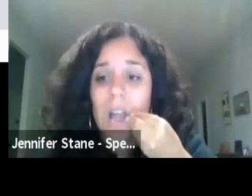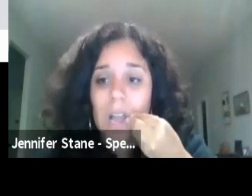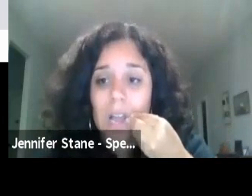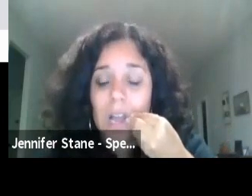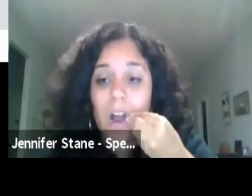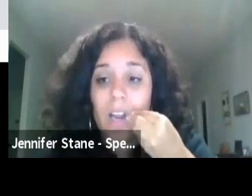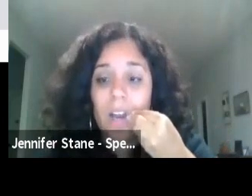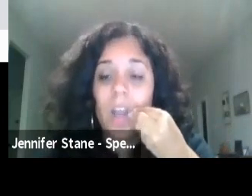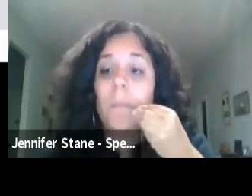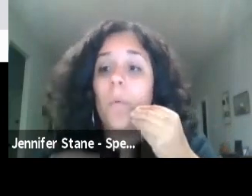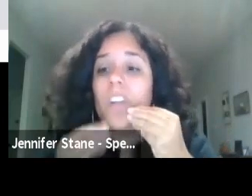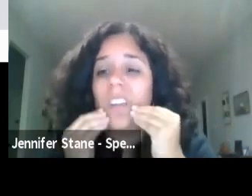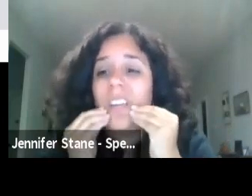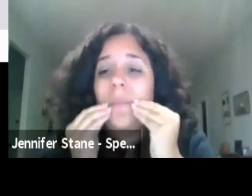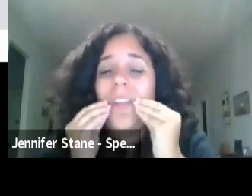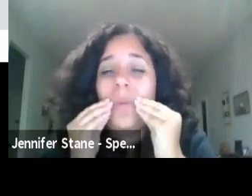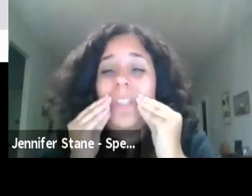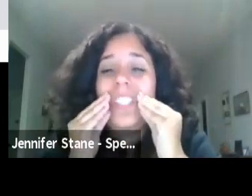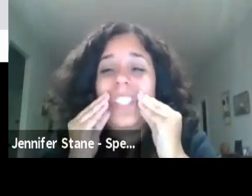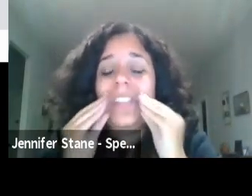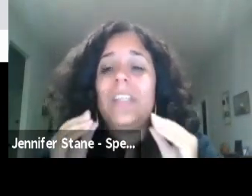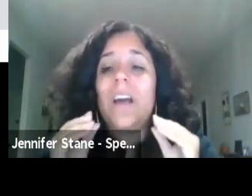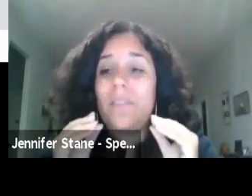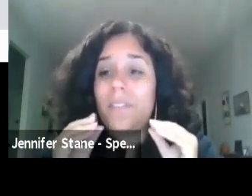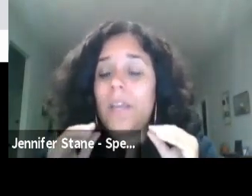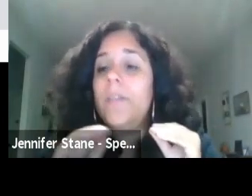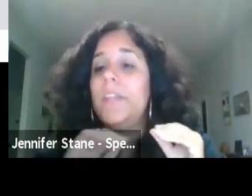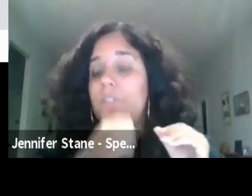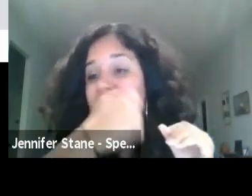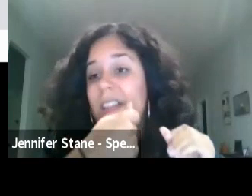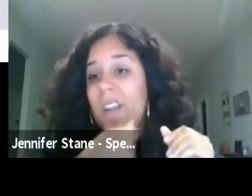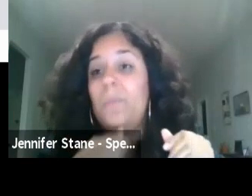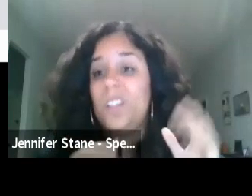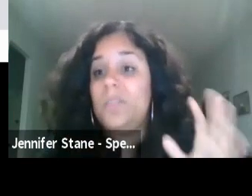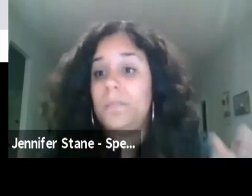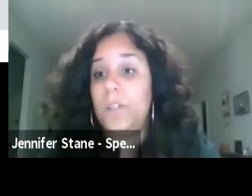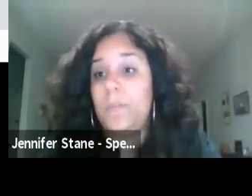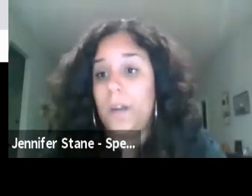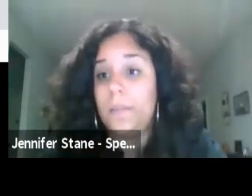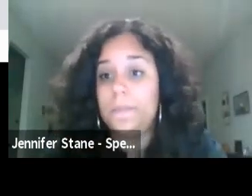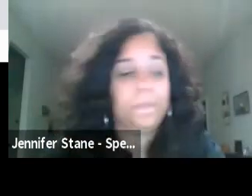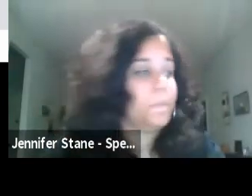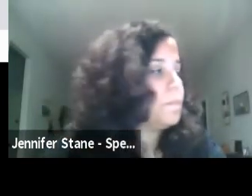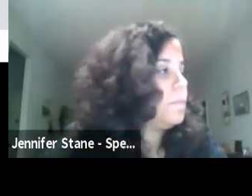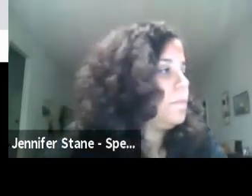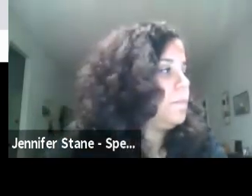relax on it, but where you can get the mouth open just enough that you can get in there and brush much better.